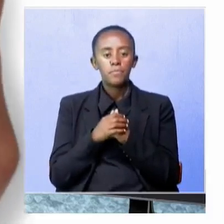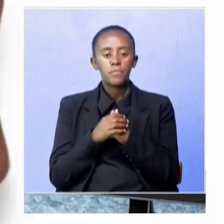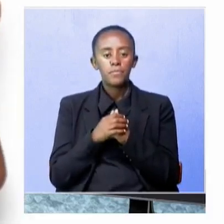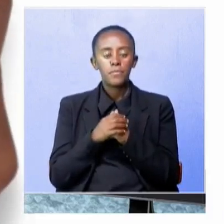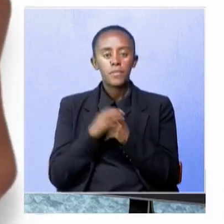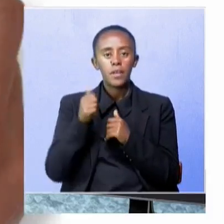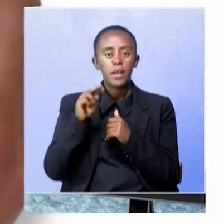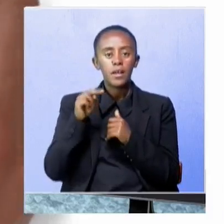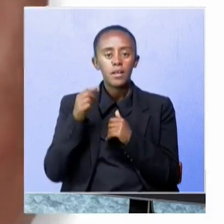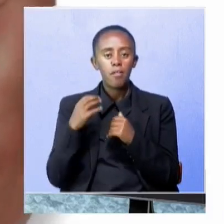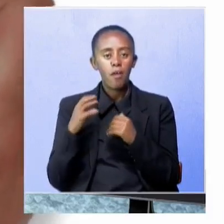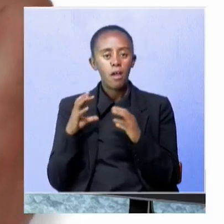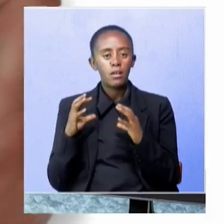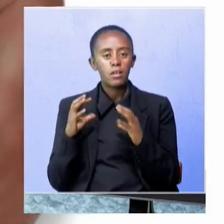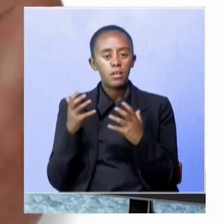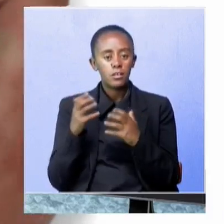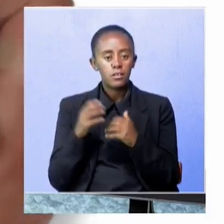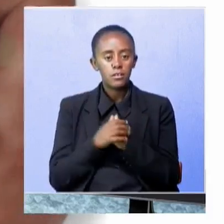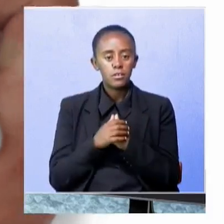flared